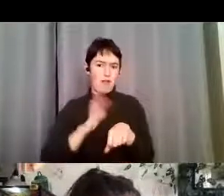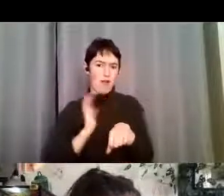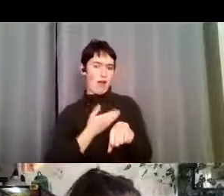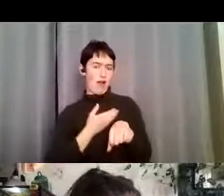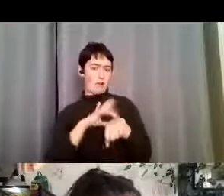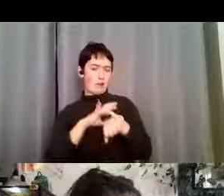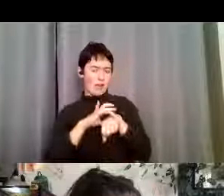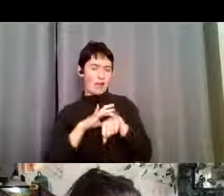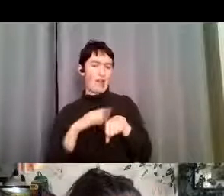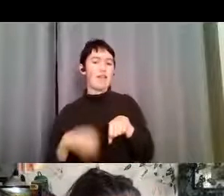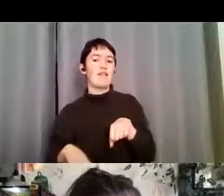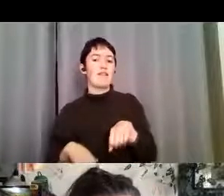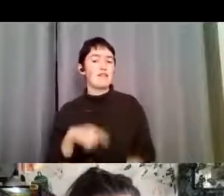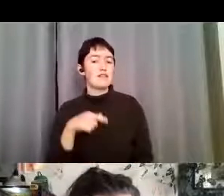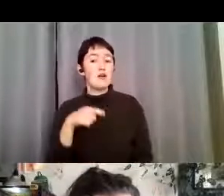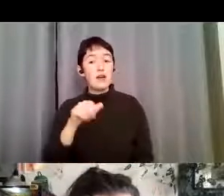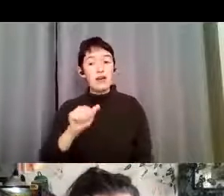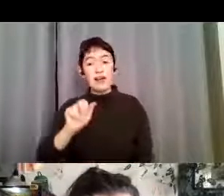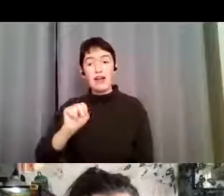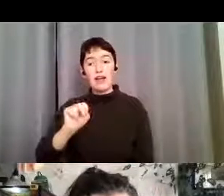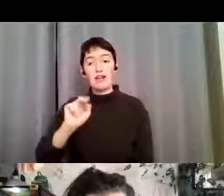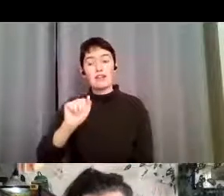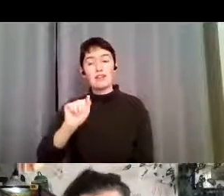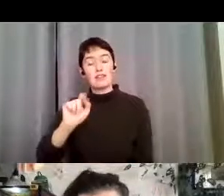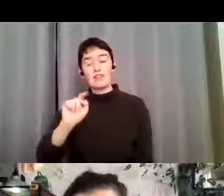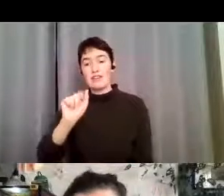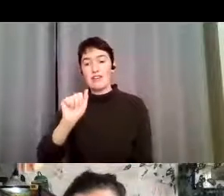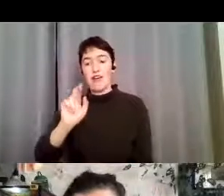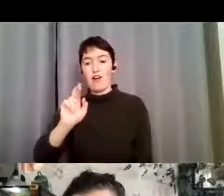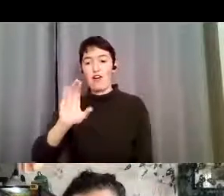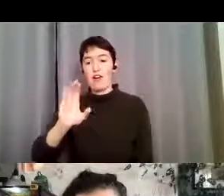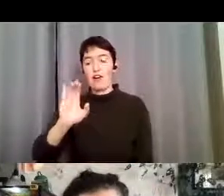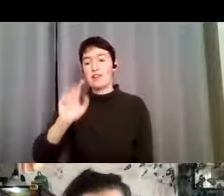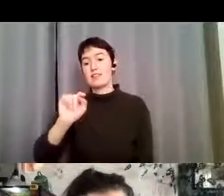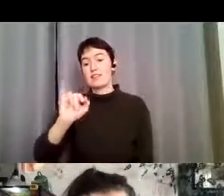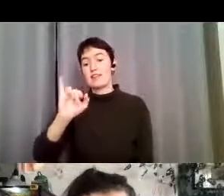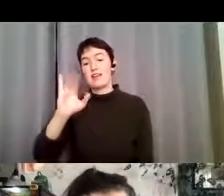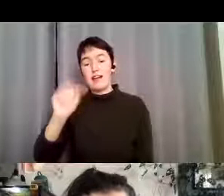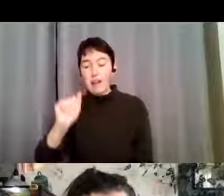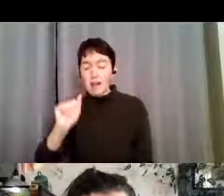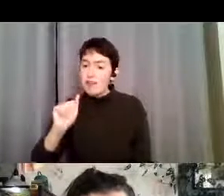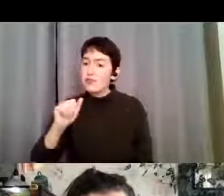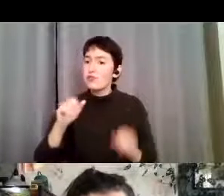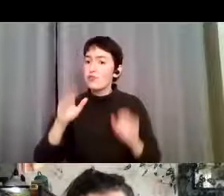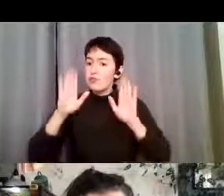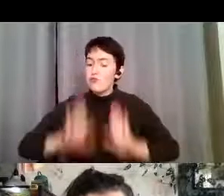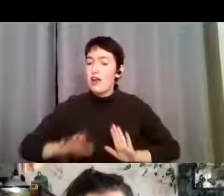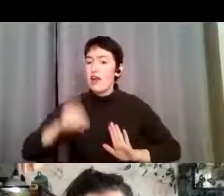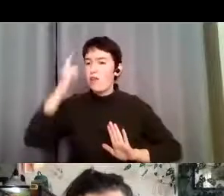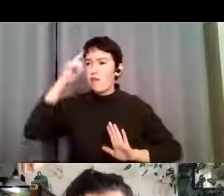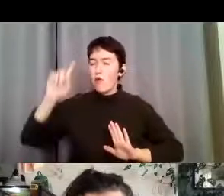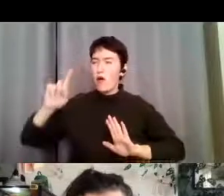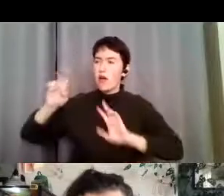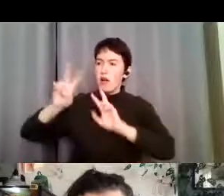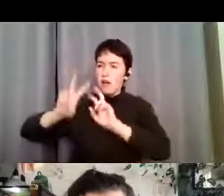is a very good place to go if you want to study what a very cold solar system world might be like, and what